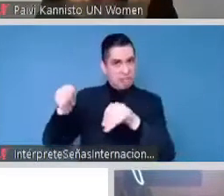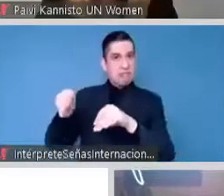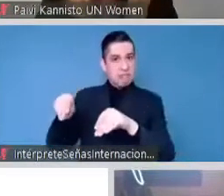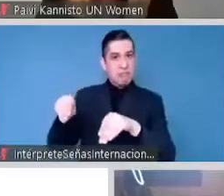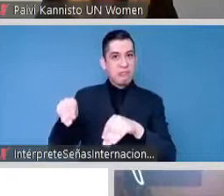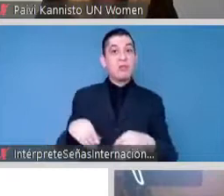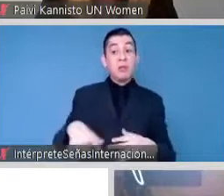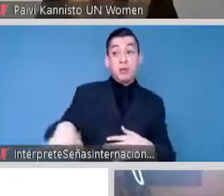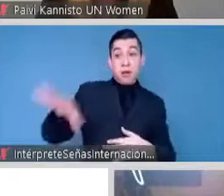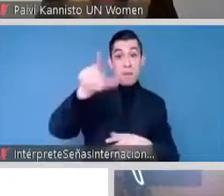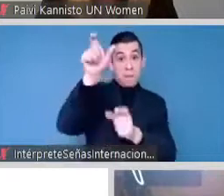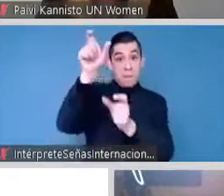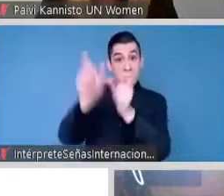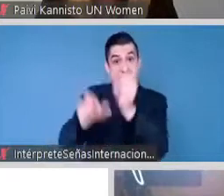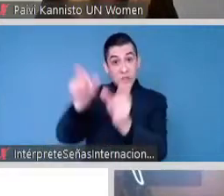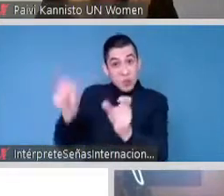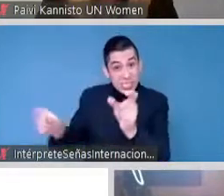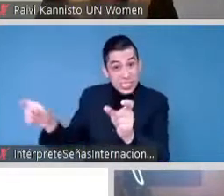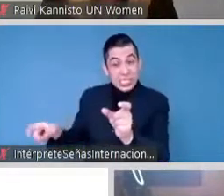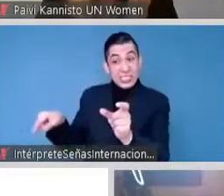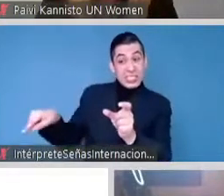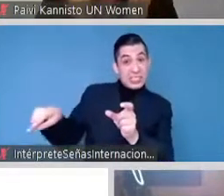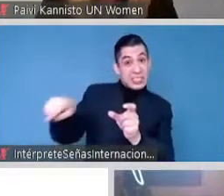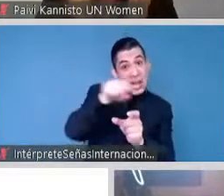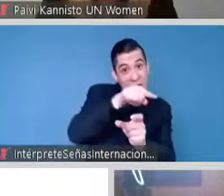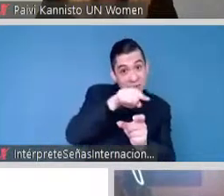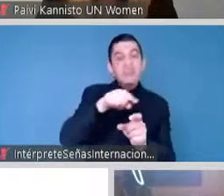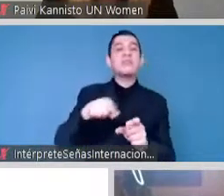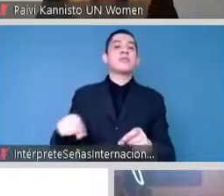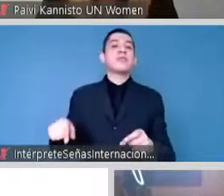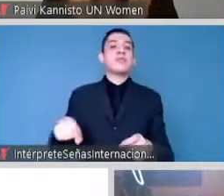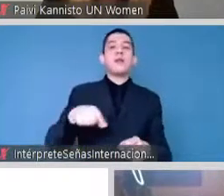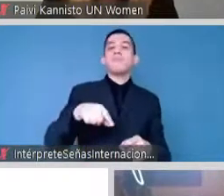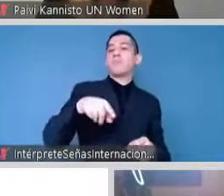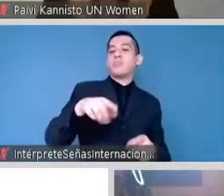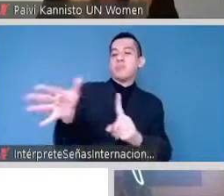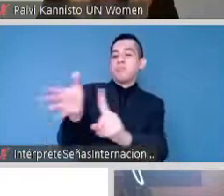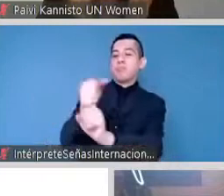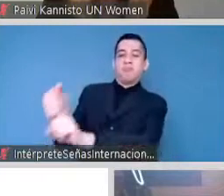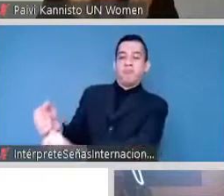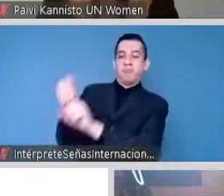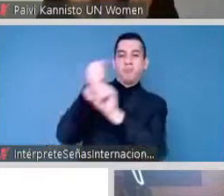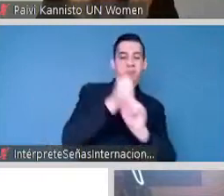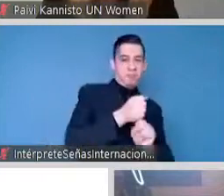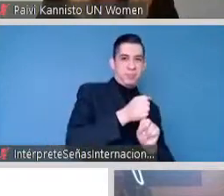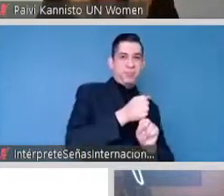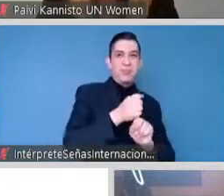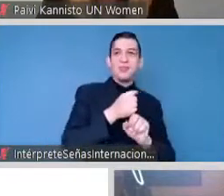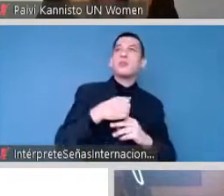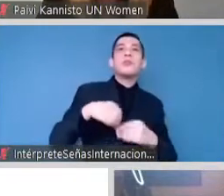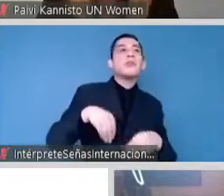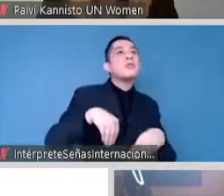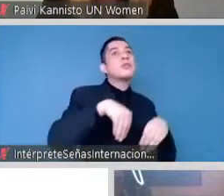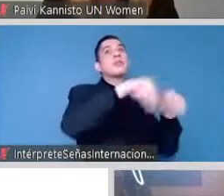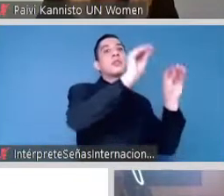places who can afford to buy their kidneys. And of course they're told that they have jobs like computer science jobs. They get there just